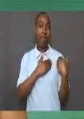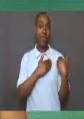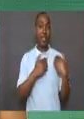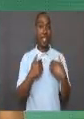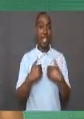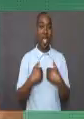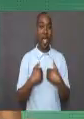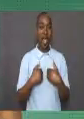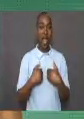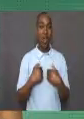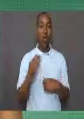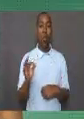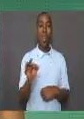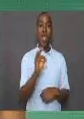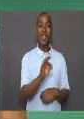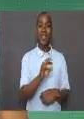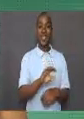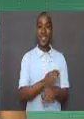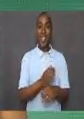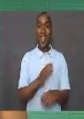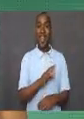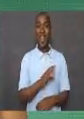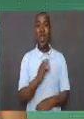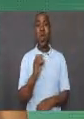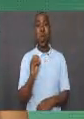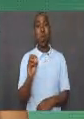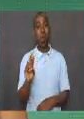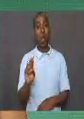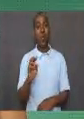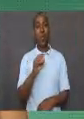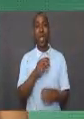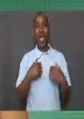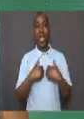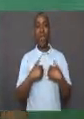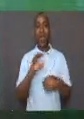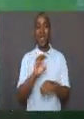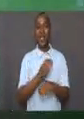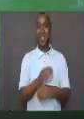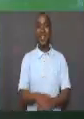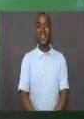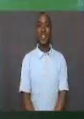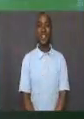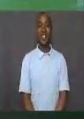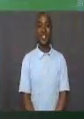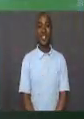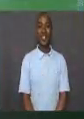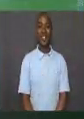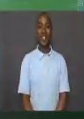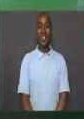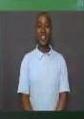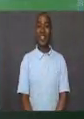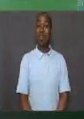for either plant cells or animal cells. Based on